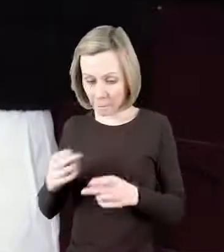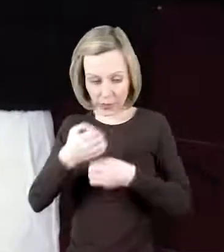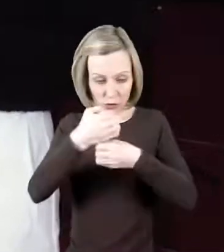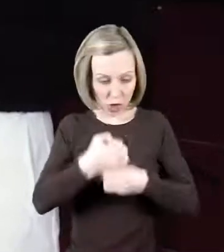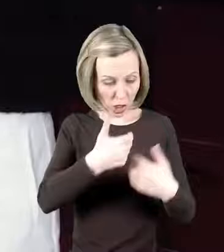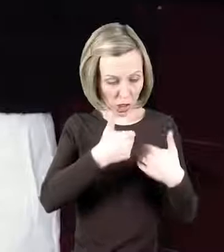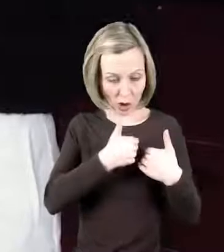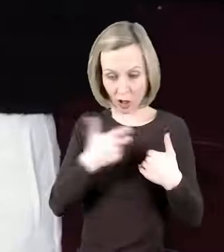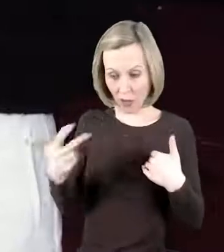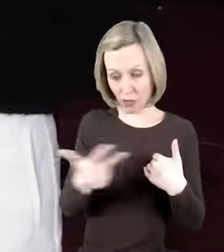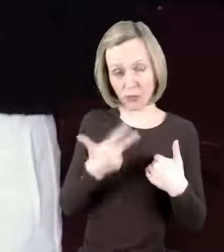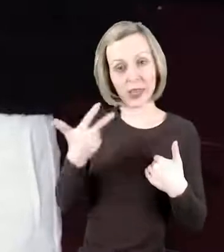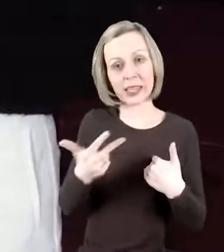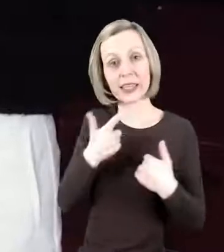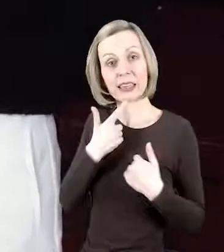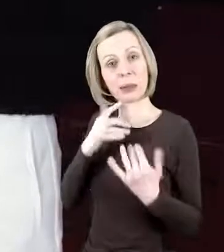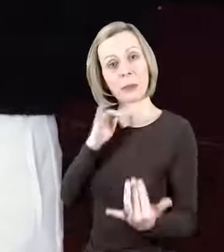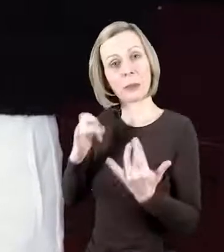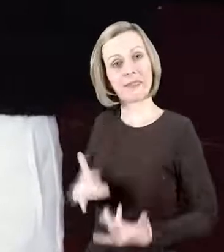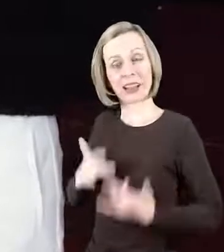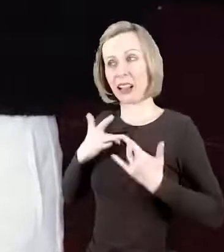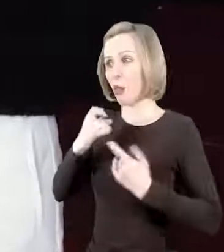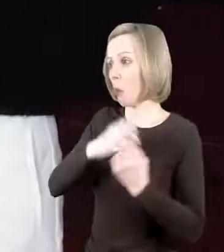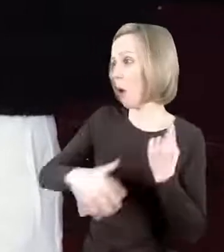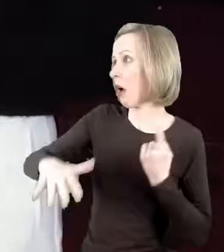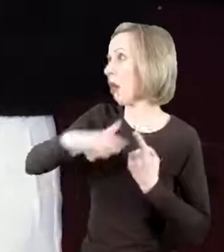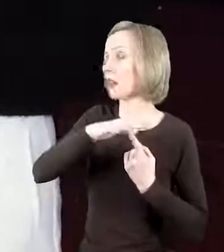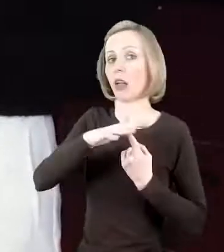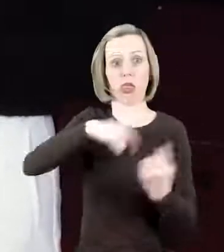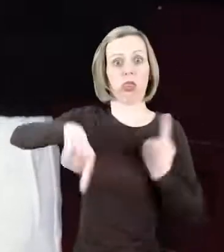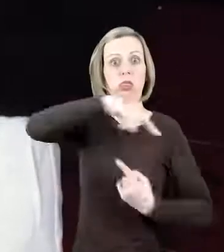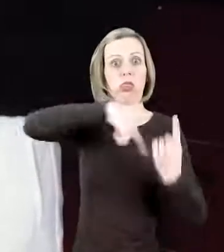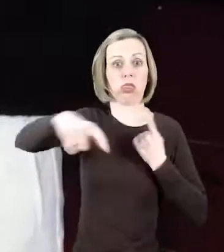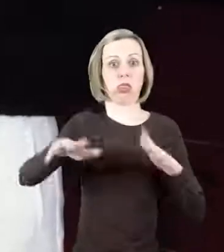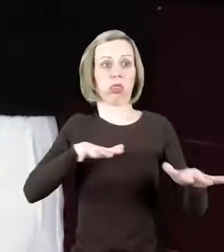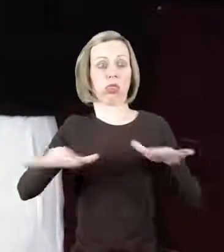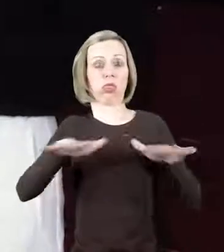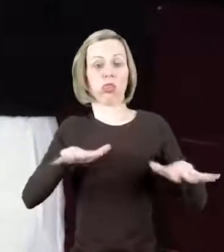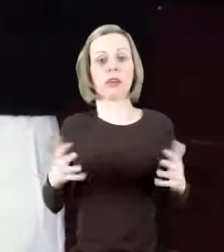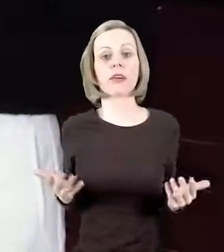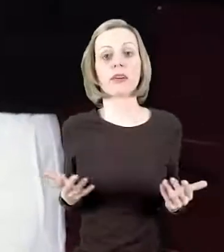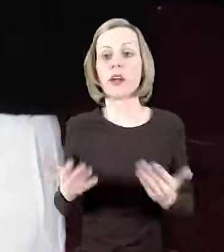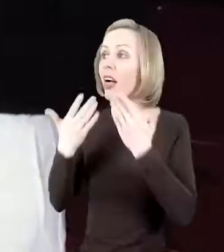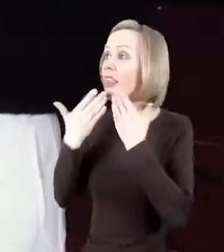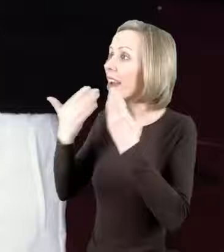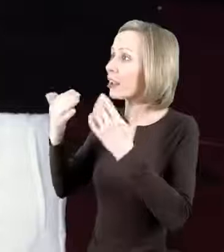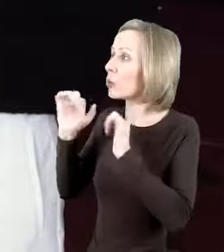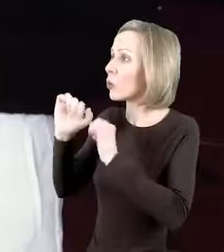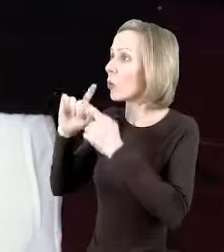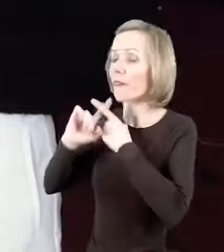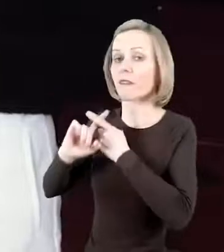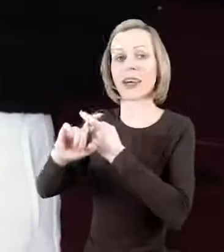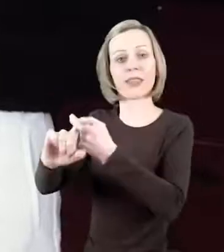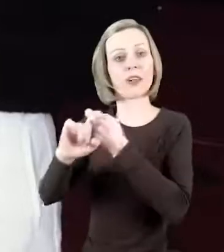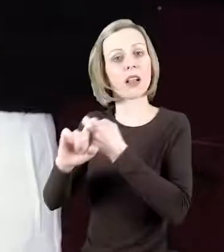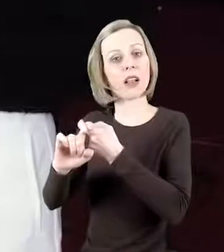and peace in our hearts, especially when it feels like the world all around us spins out of control. Thank you for your